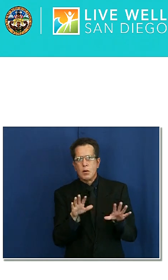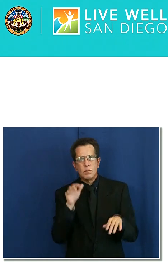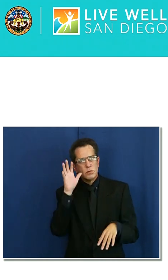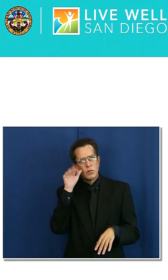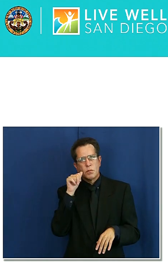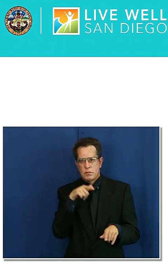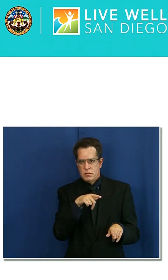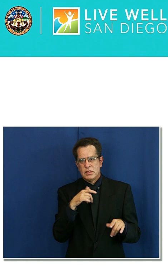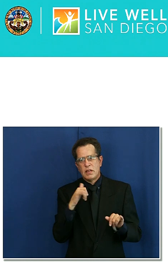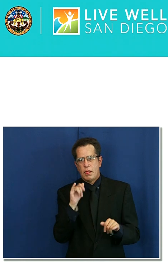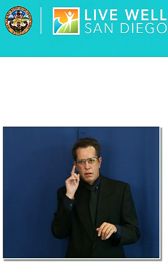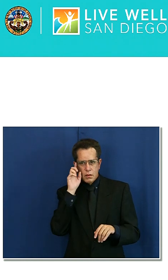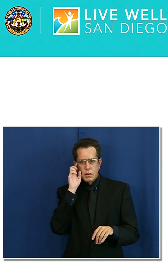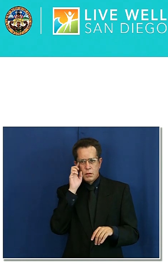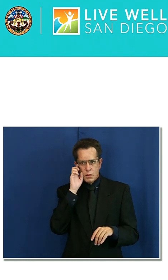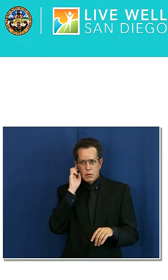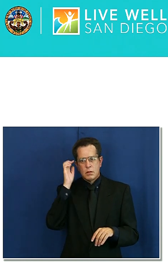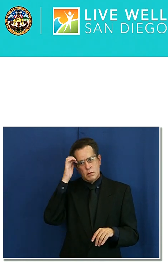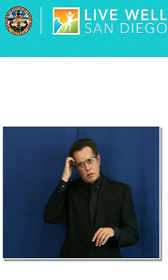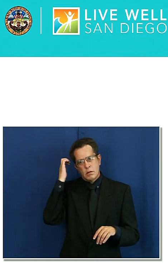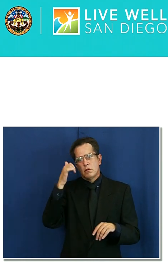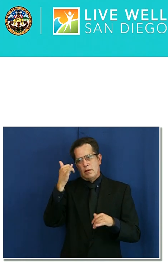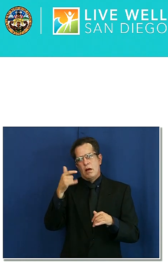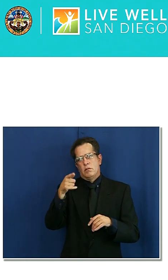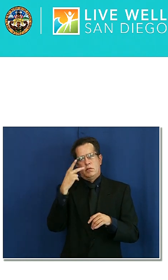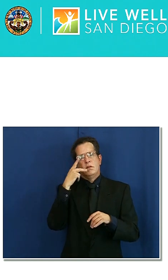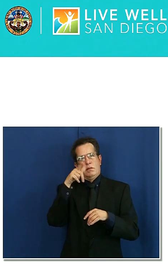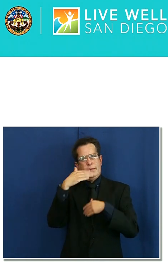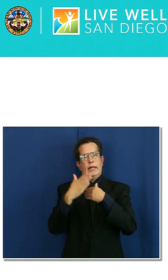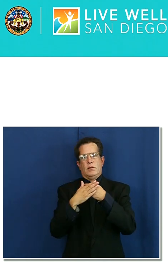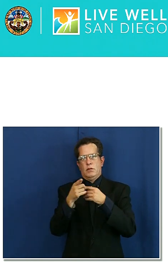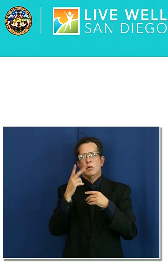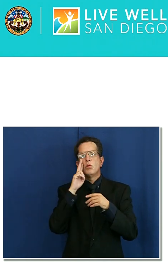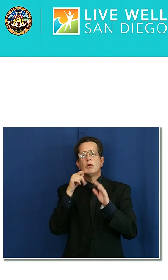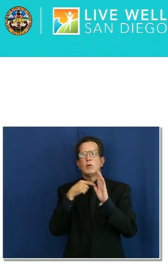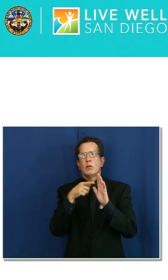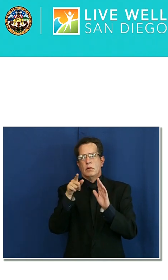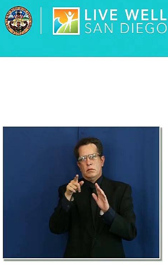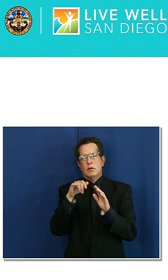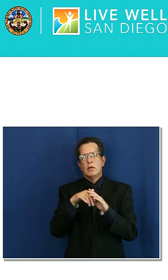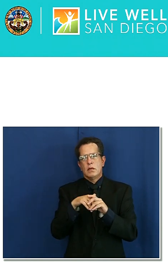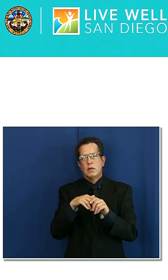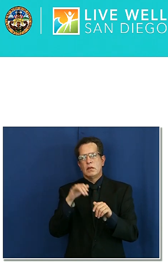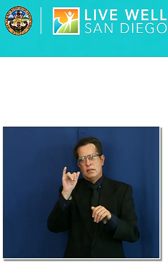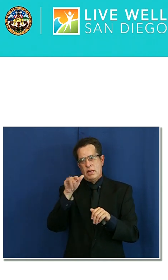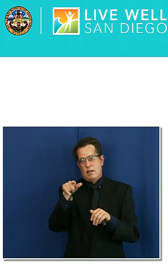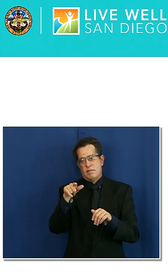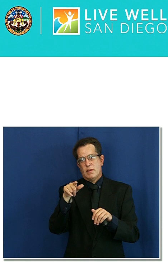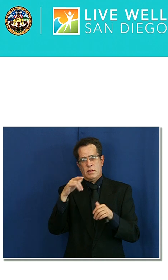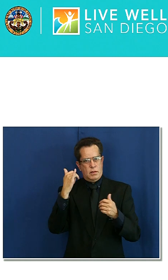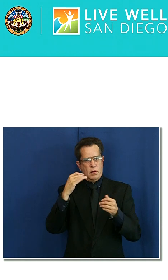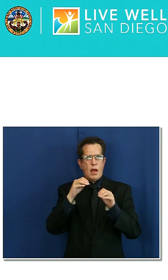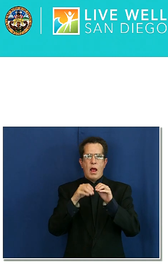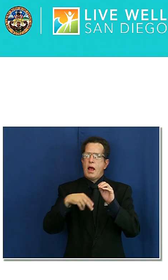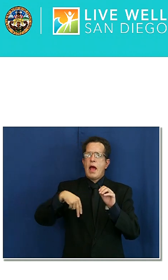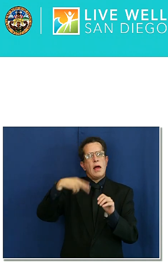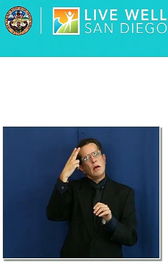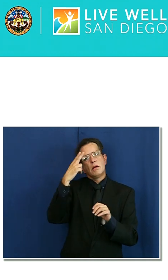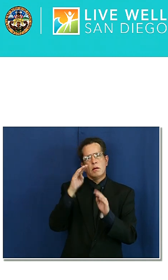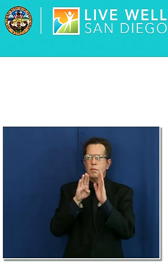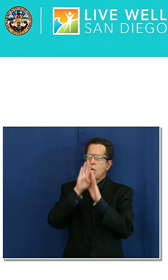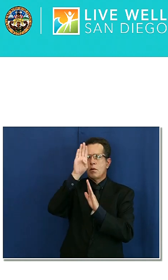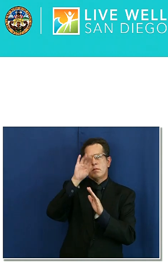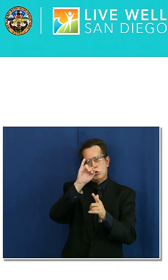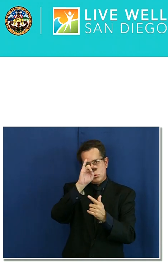the outbreaks will actually go back. Thank you. As you can see in this slide, outbreaks are highest for the months